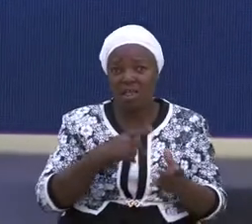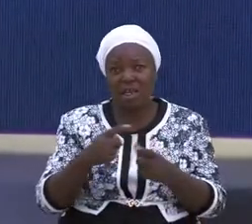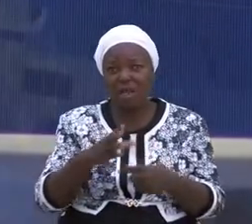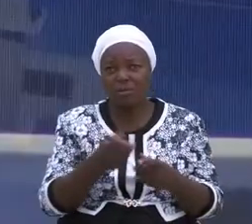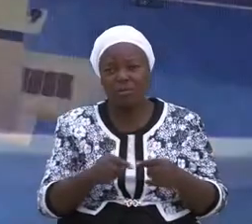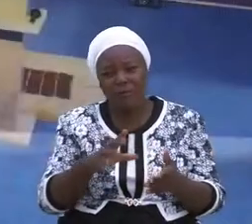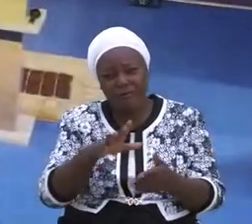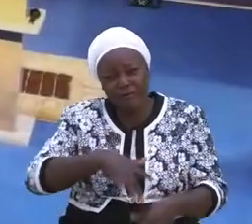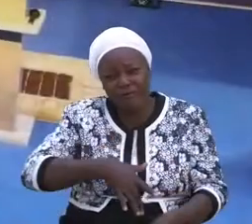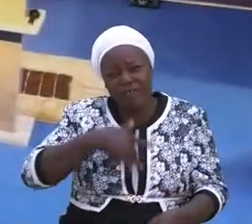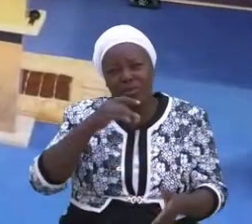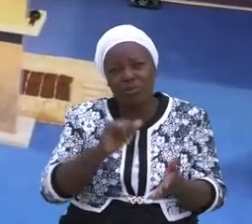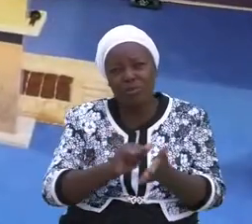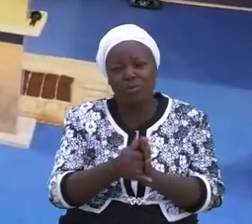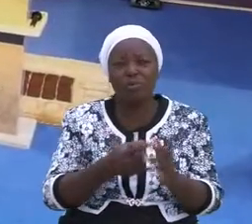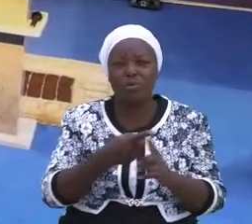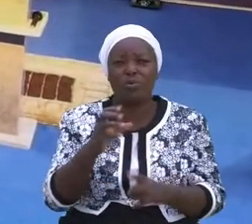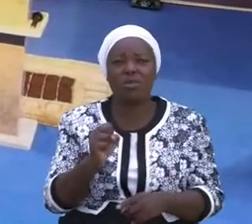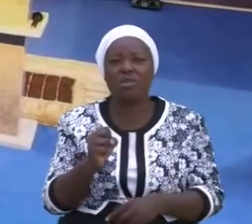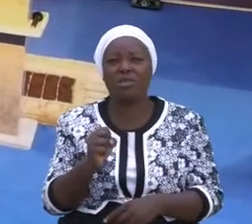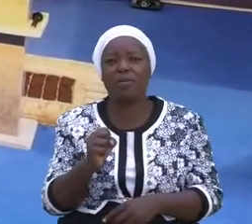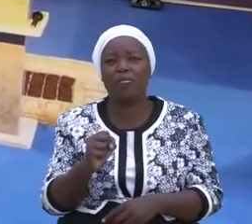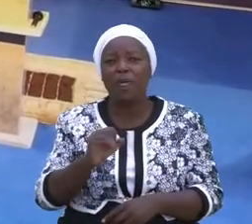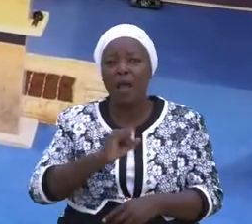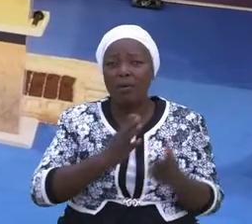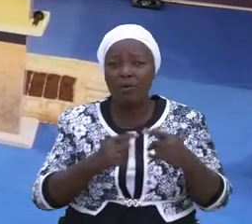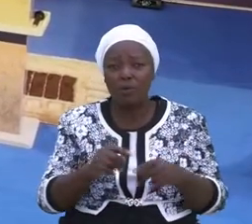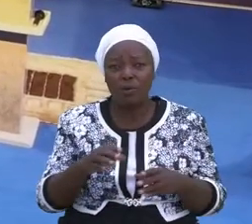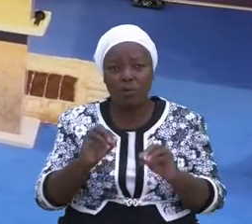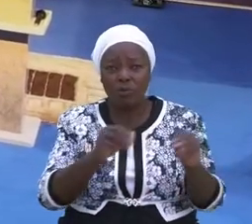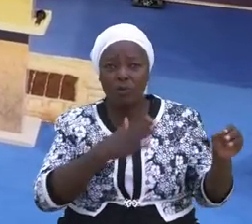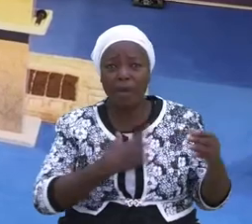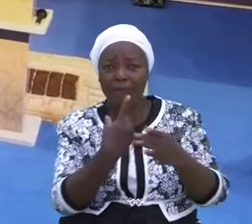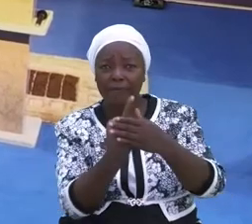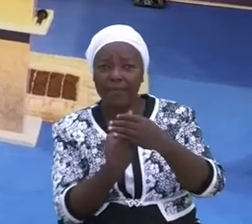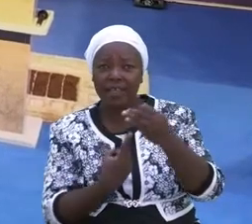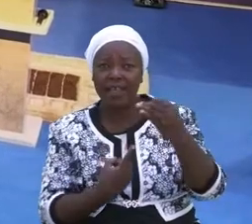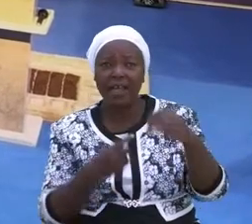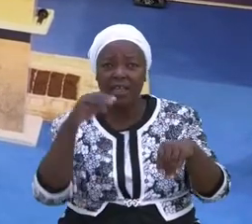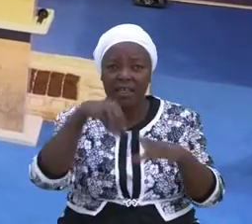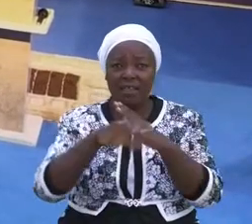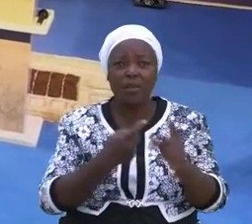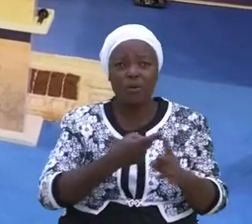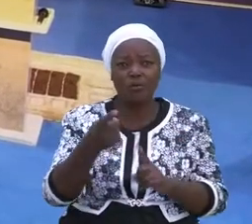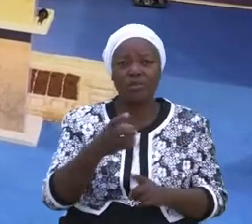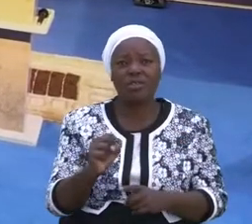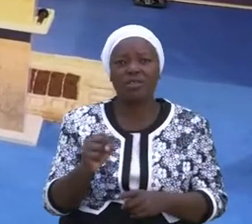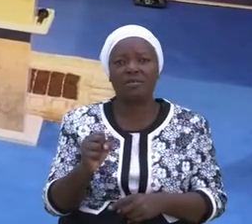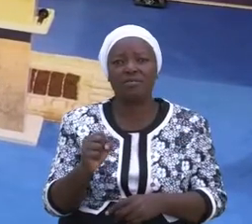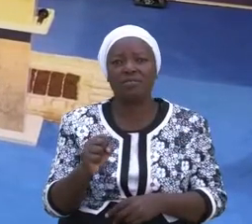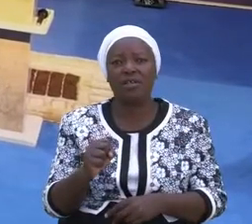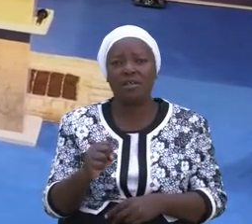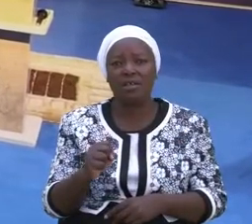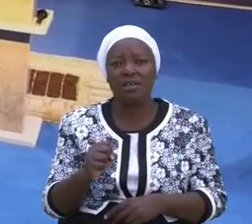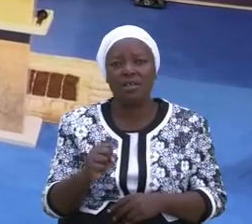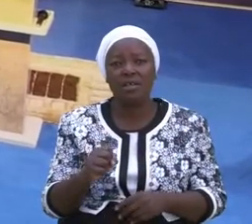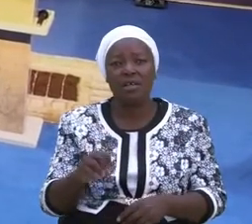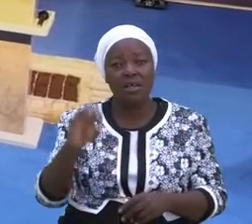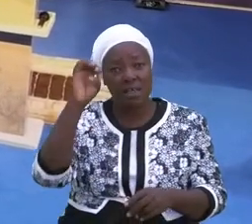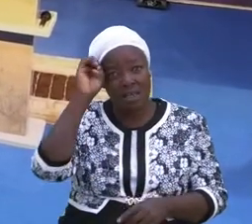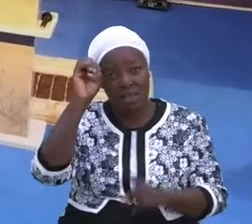the wounds. I want to put my finger in the wounds. He